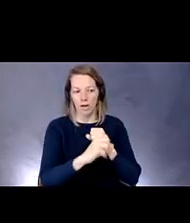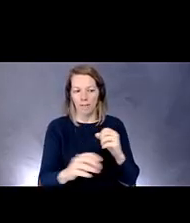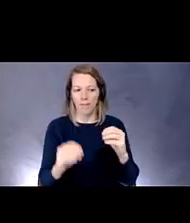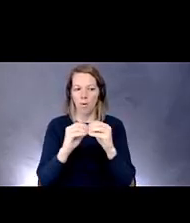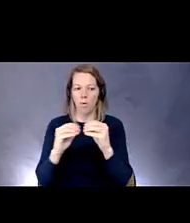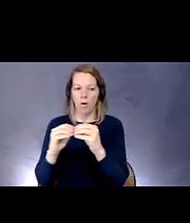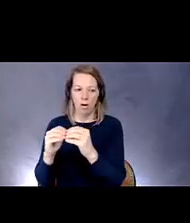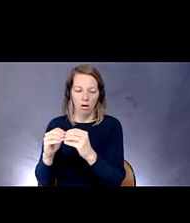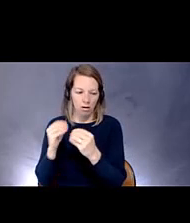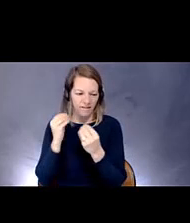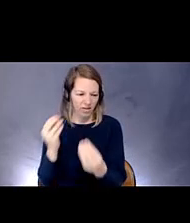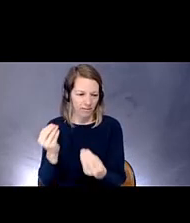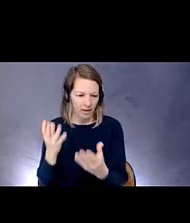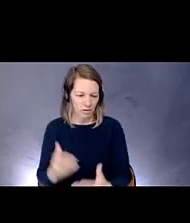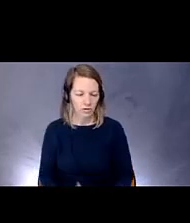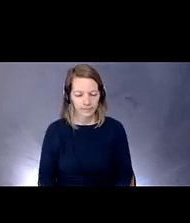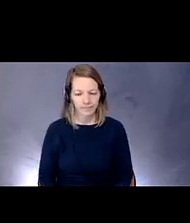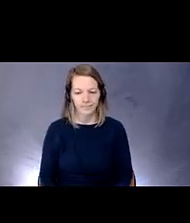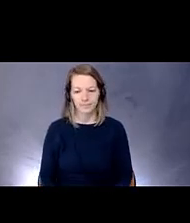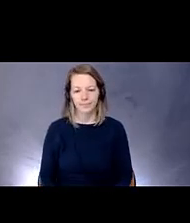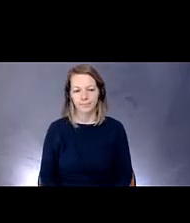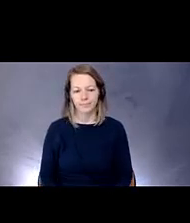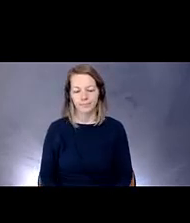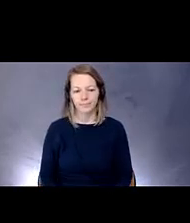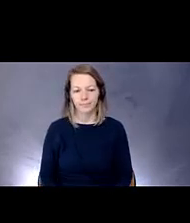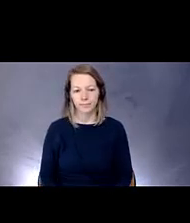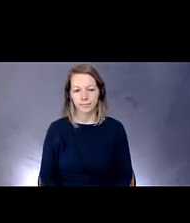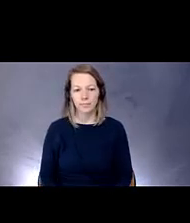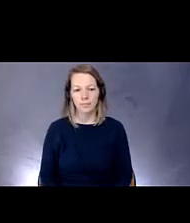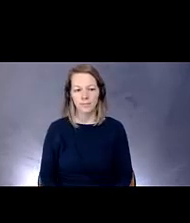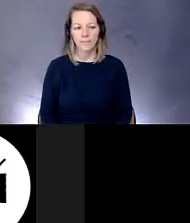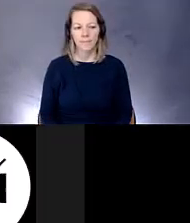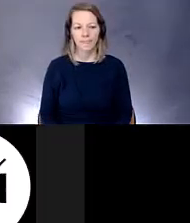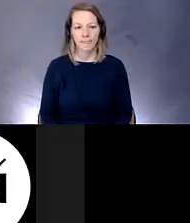throughout this Medicaid and online process.